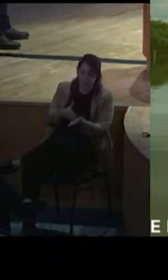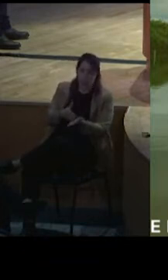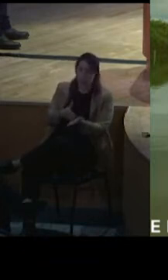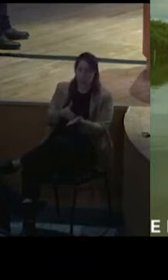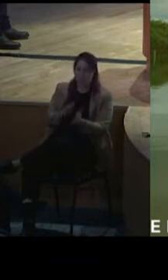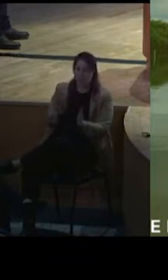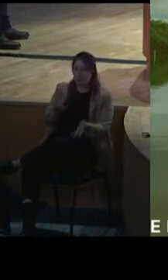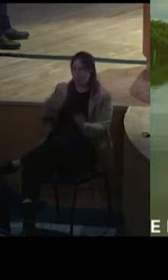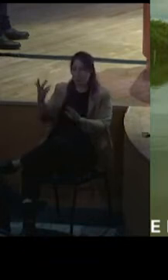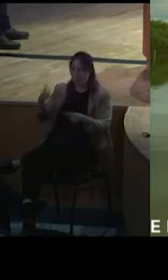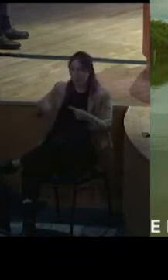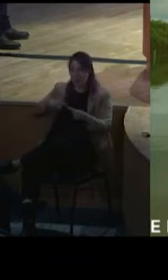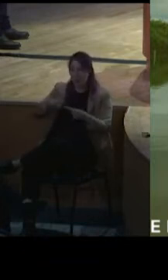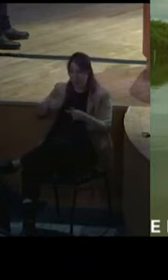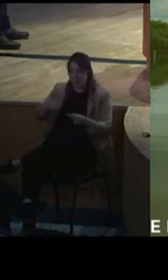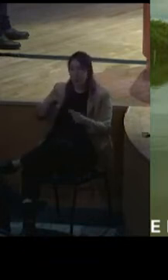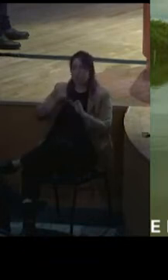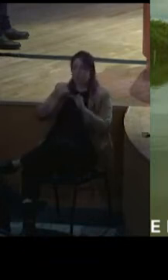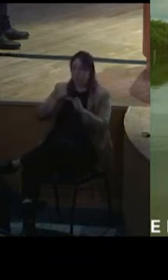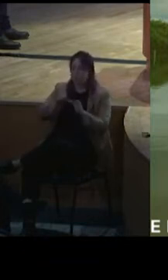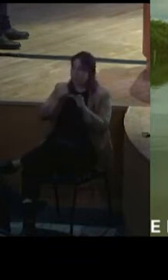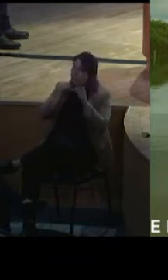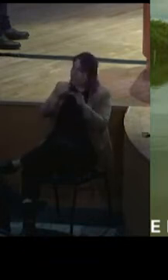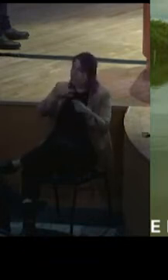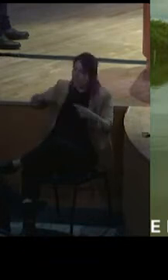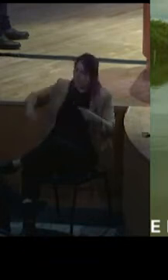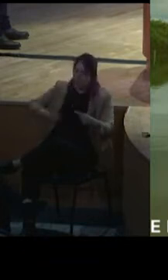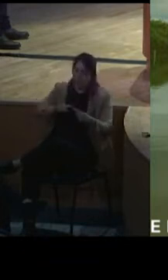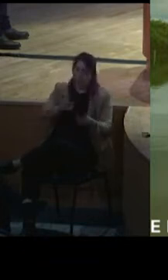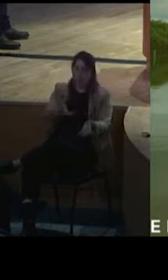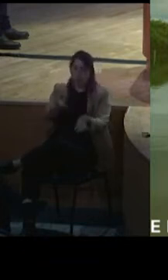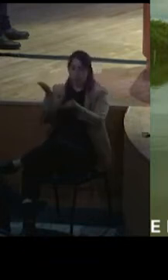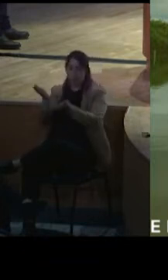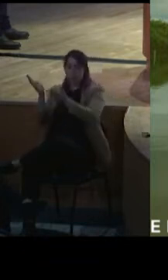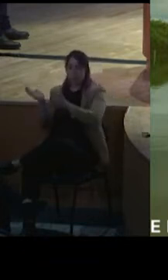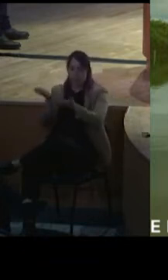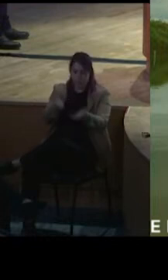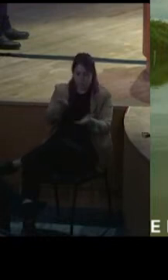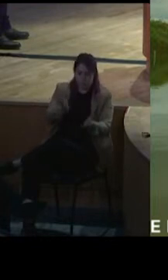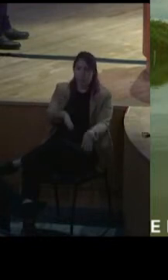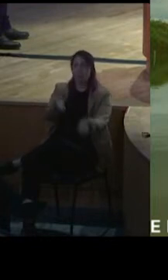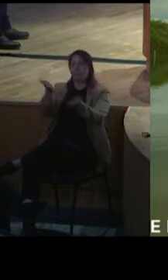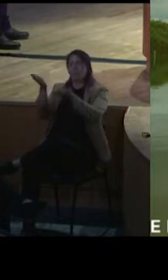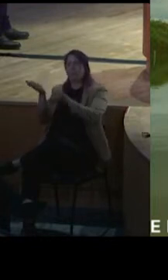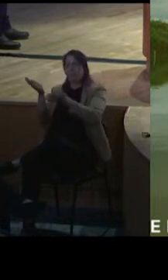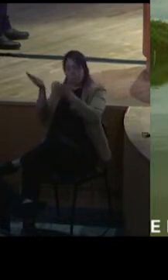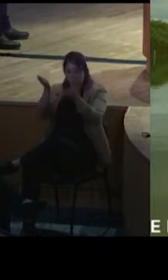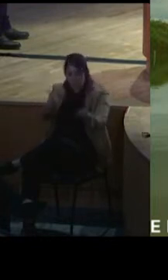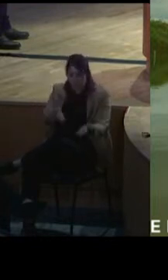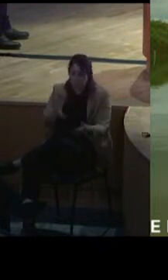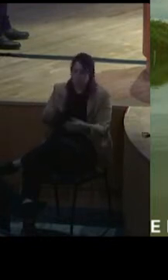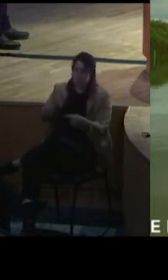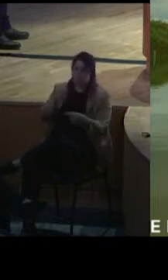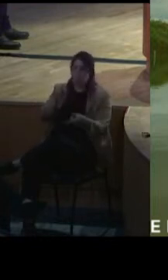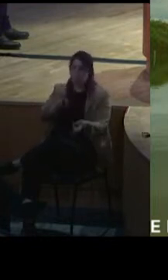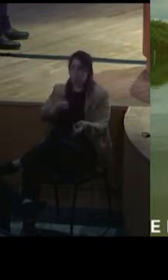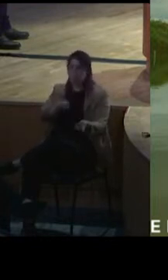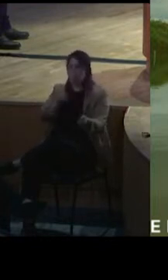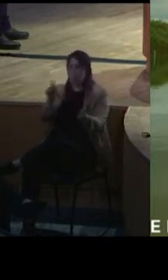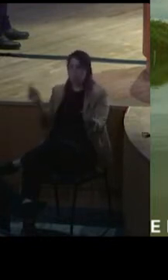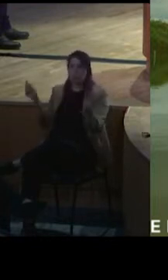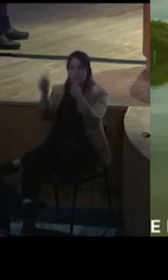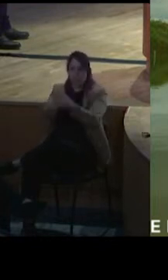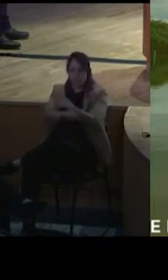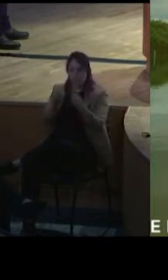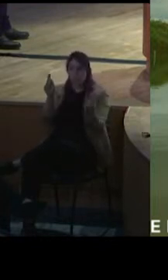cycle and all the things that fall below it. Okay, so basically, if you're looking at an ahupua'a system and the amount of water that's coming